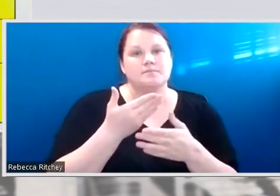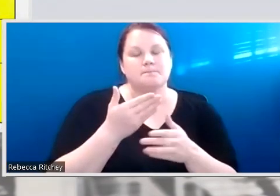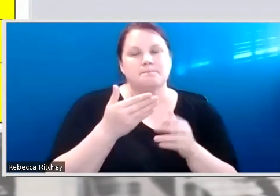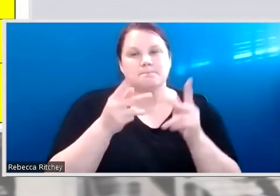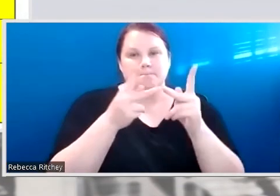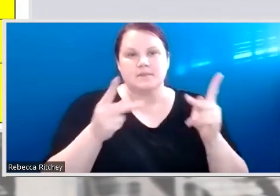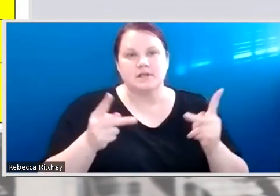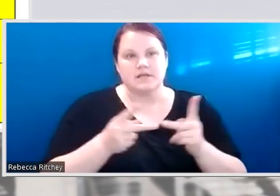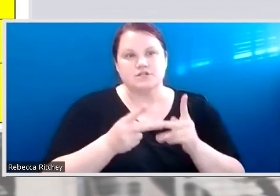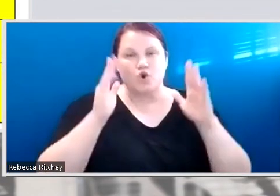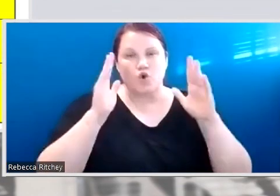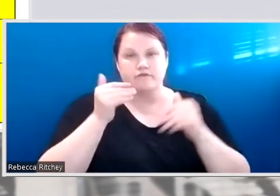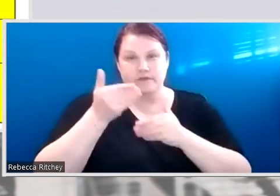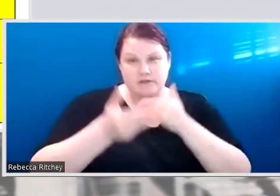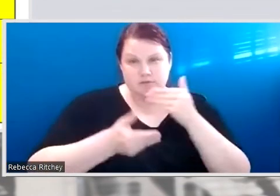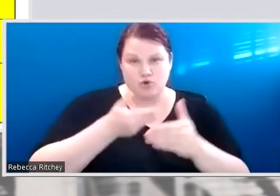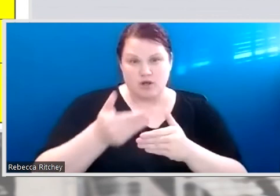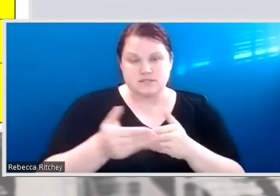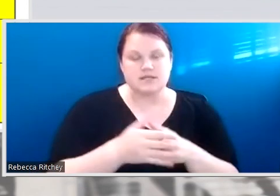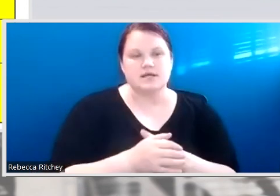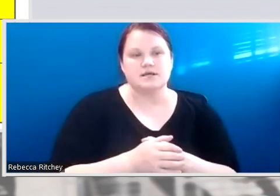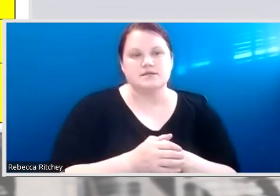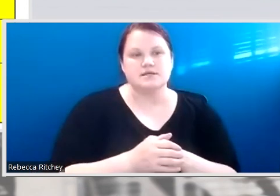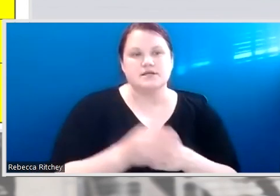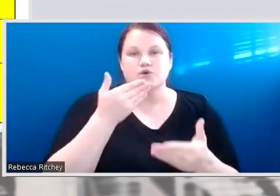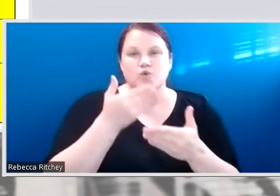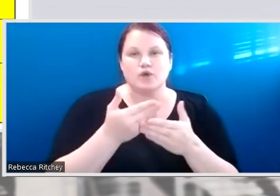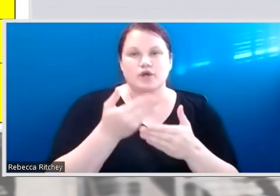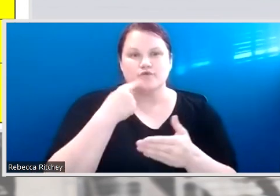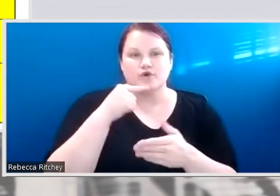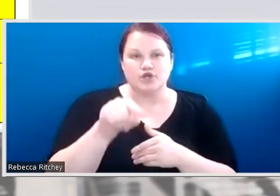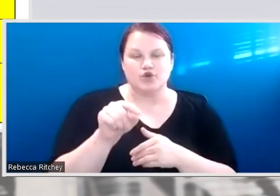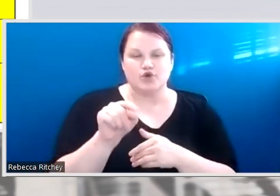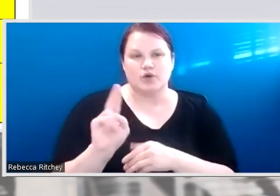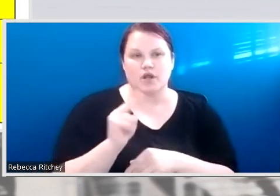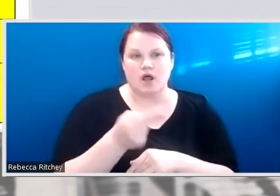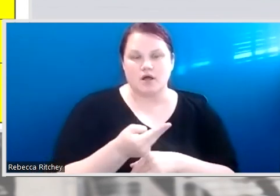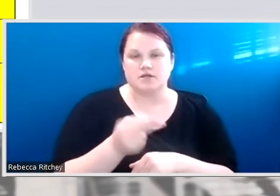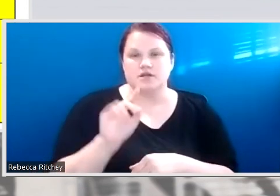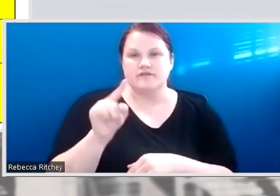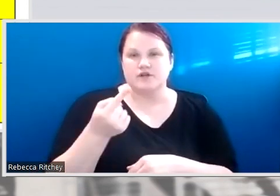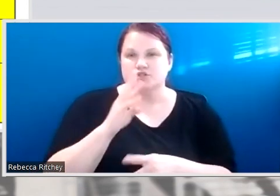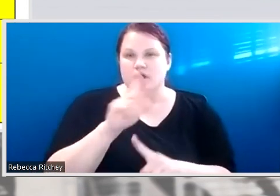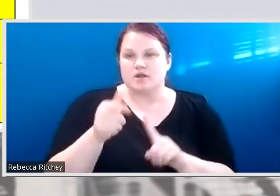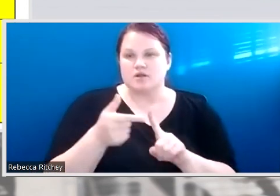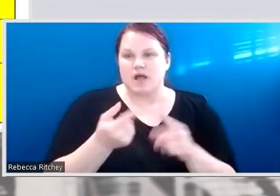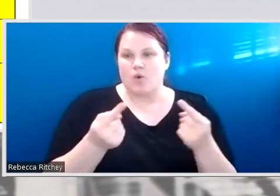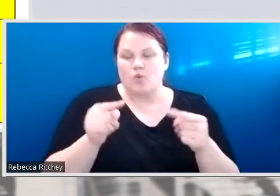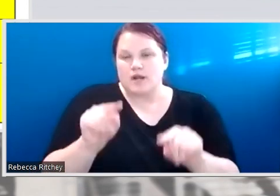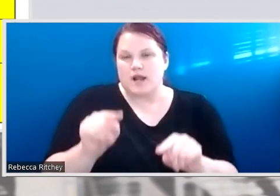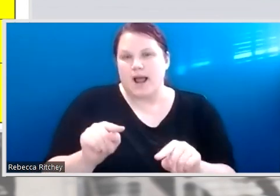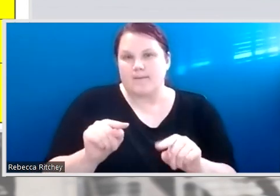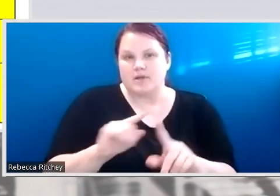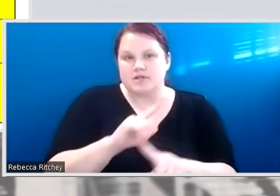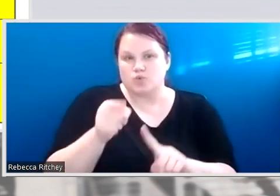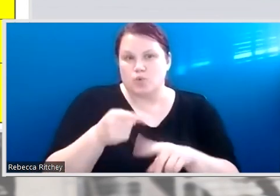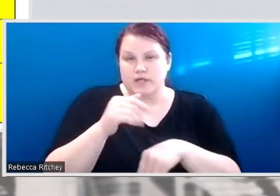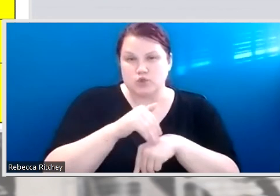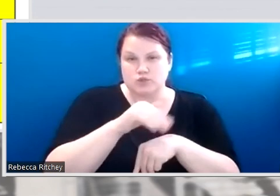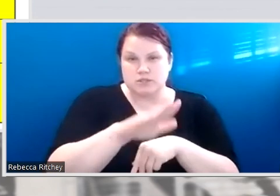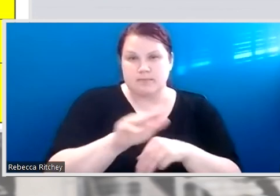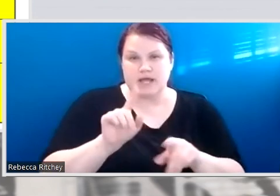this process is really impactful, both for you and for us. So first of all, we want to talk through what happens once you submit a